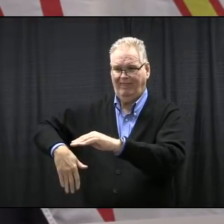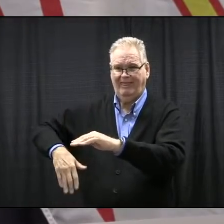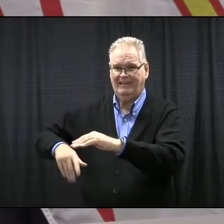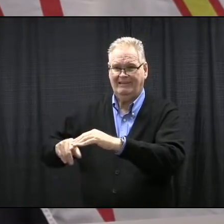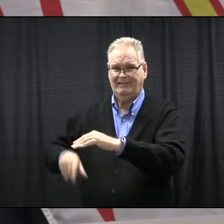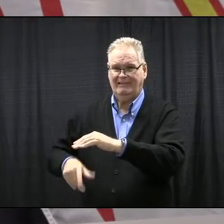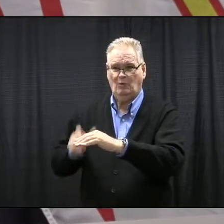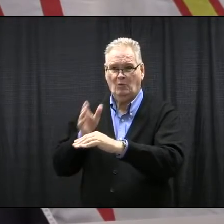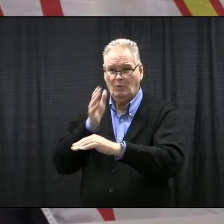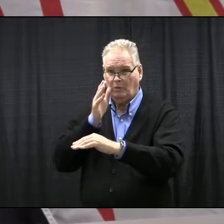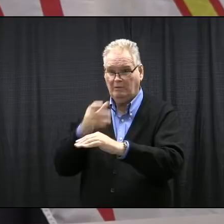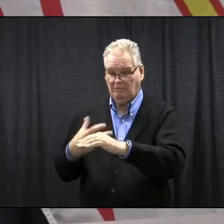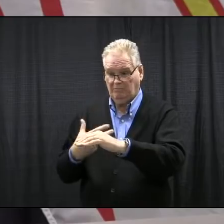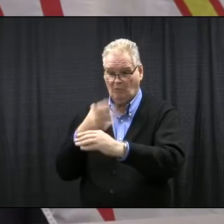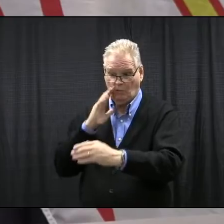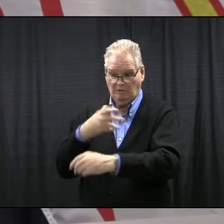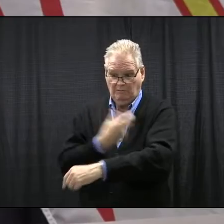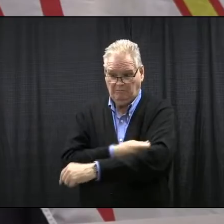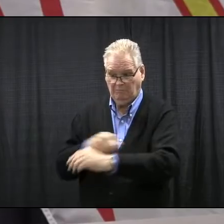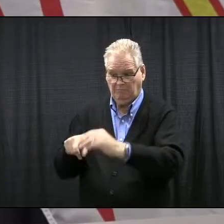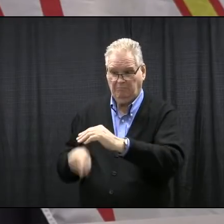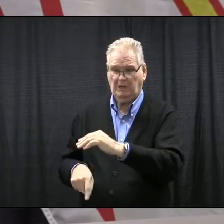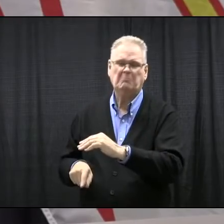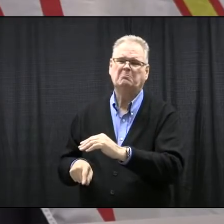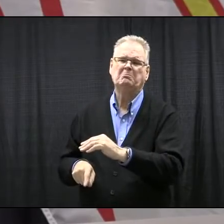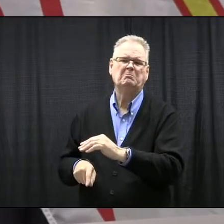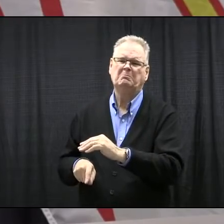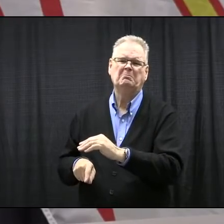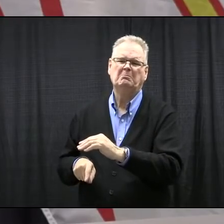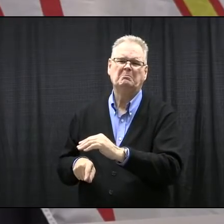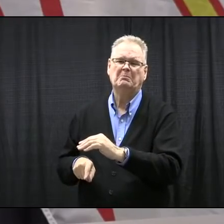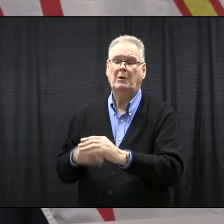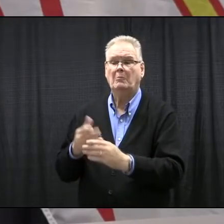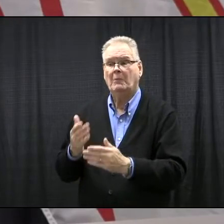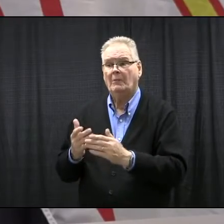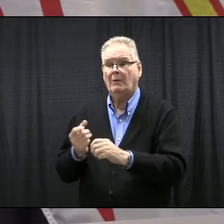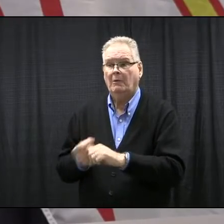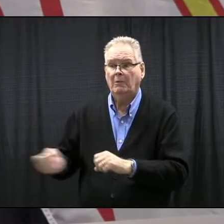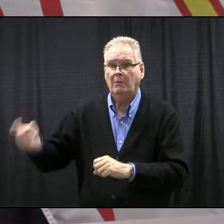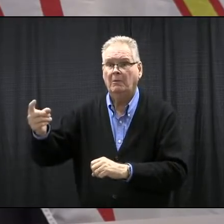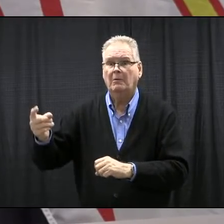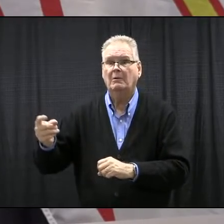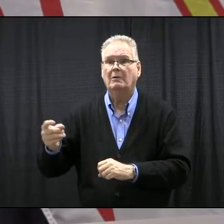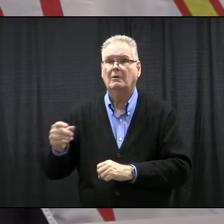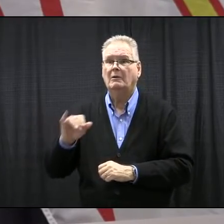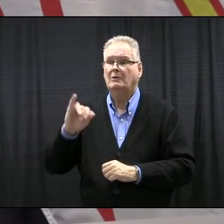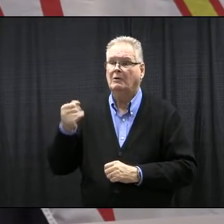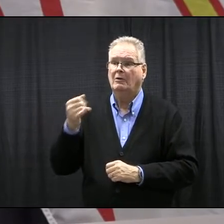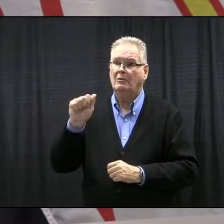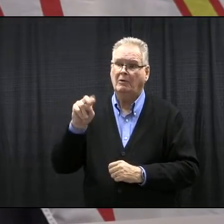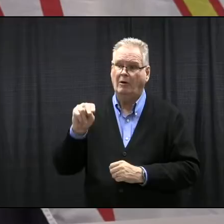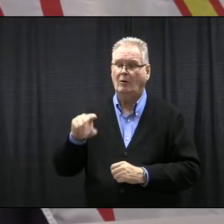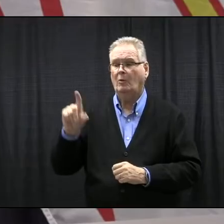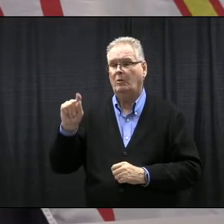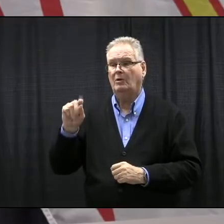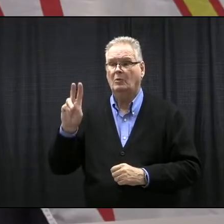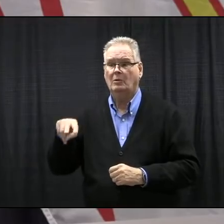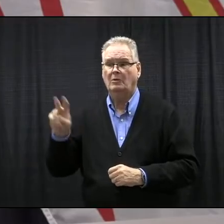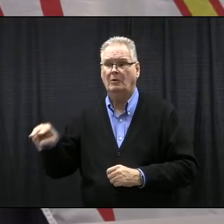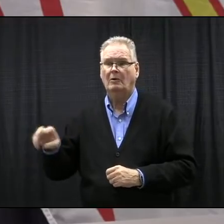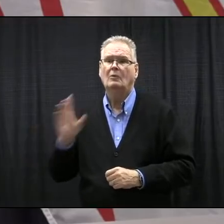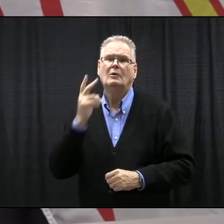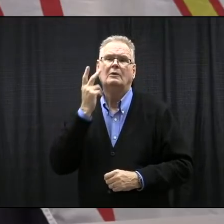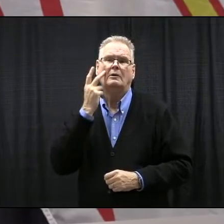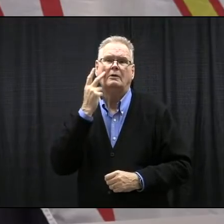56, a little over 56,000 people. So we do have to consider that. And so these are all questions that we have to